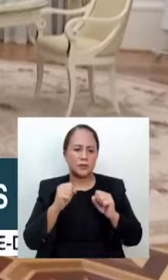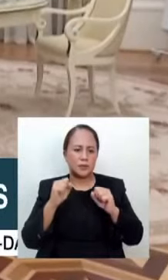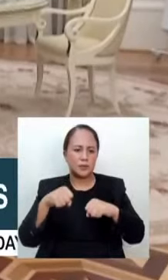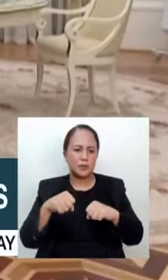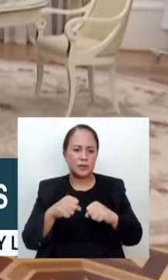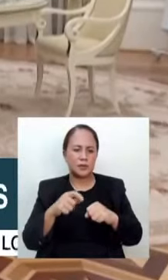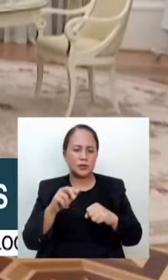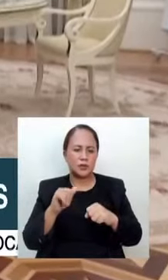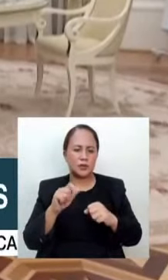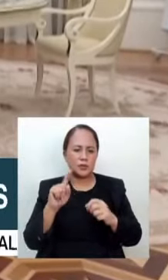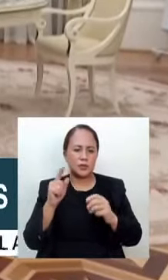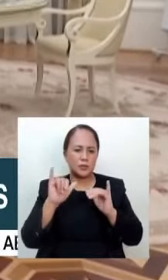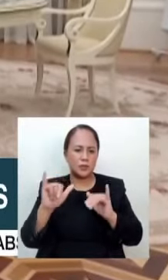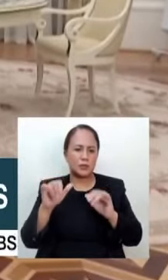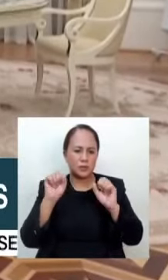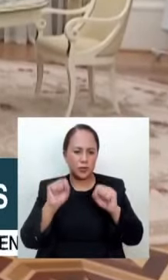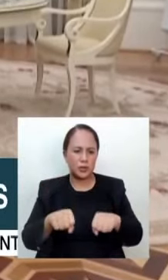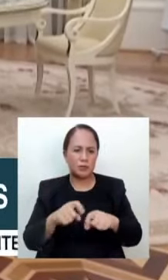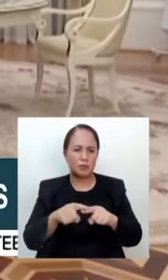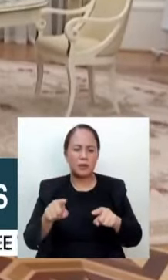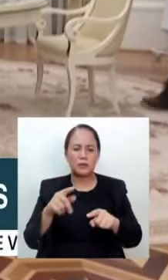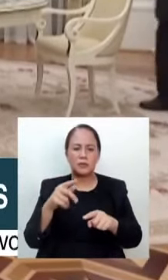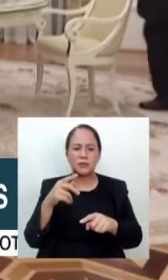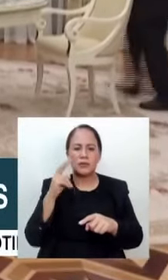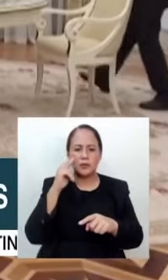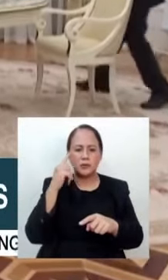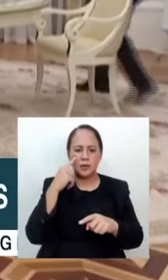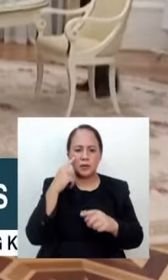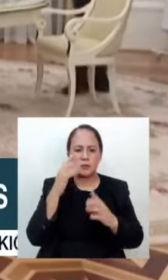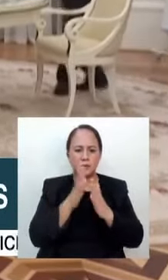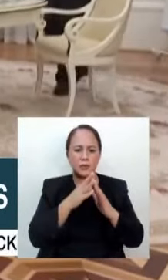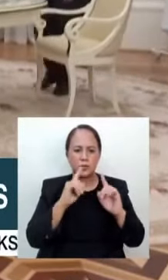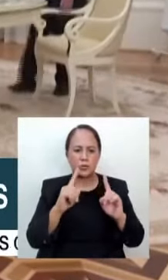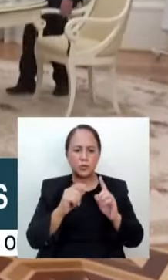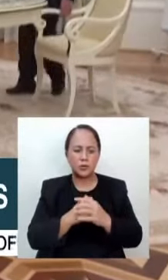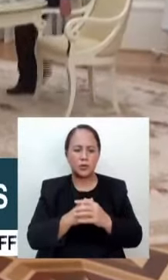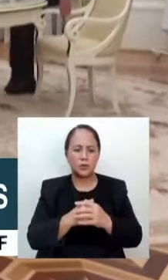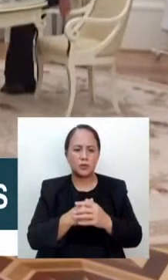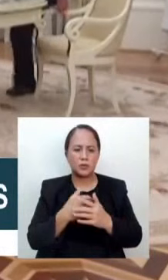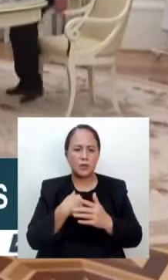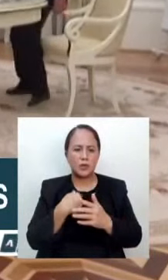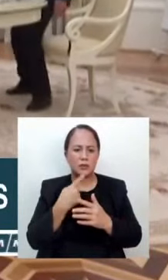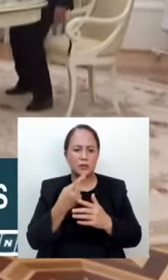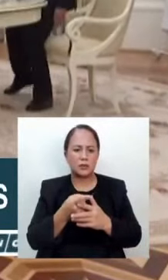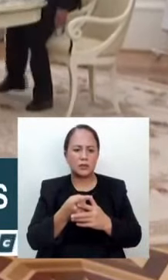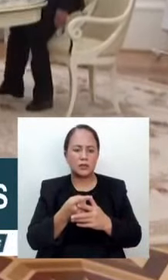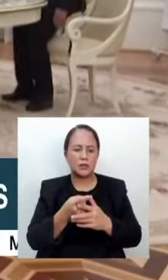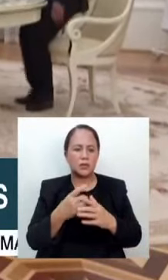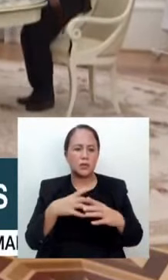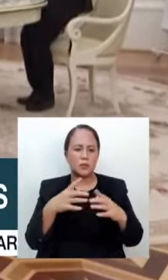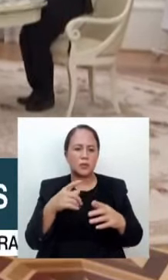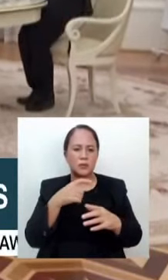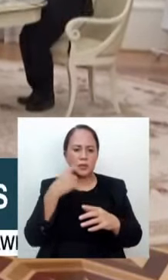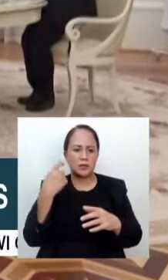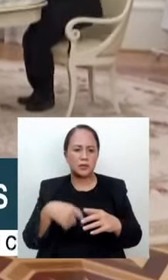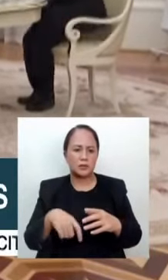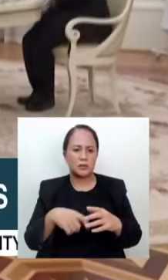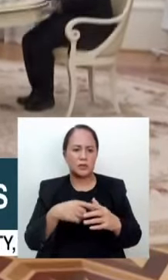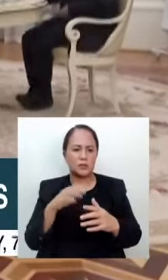a possibility. But Putin says the peace talks were derailed by claims of atrocities committed by Russian forces in